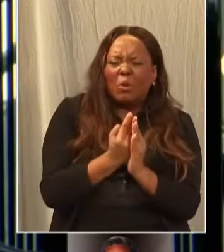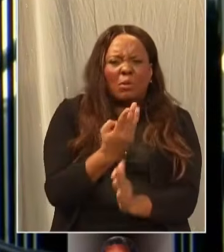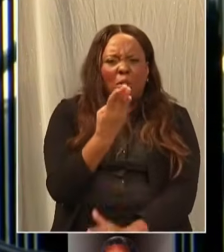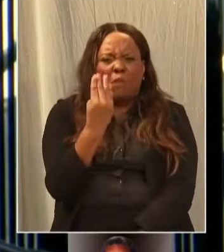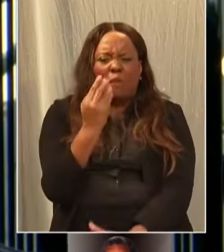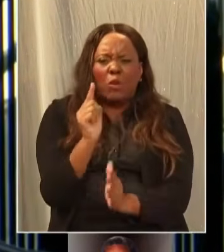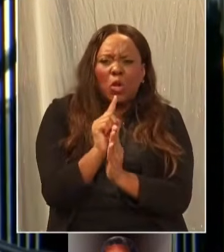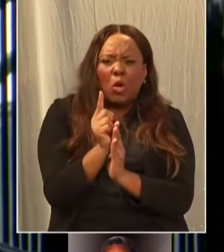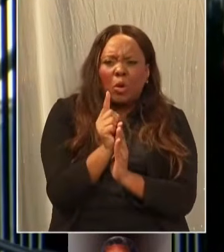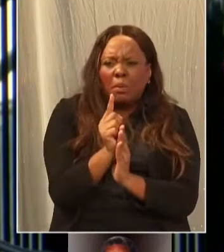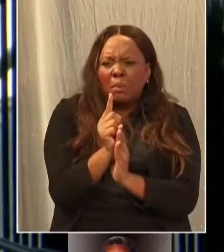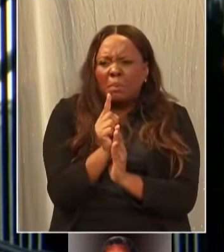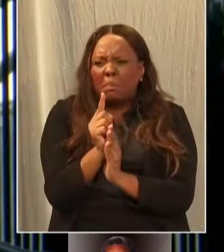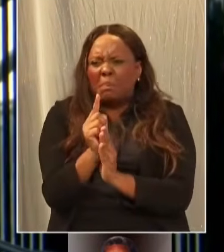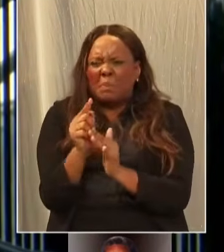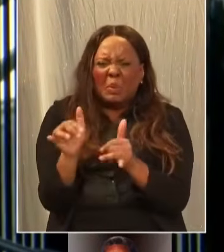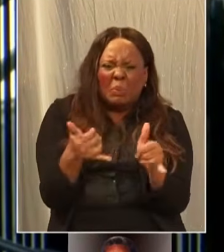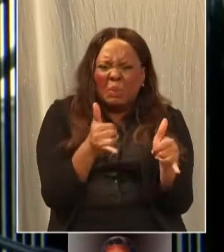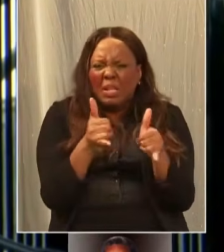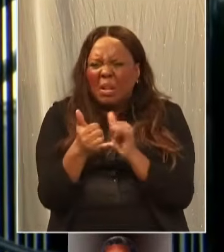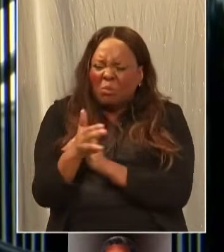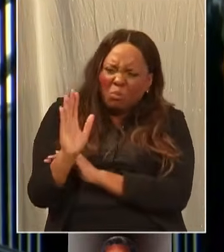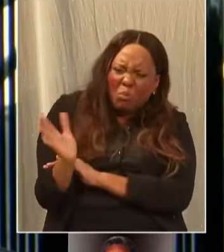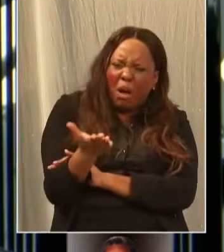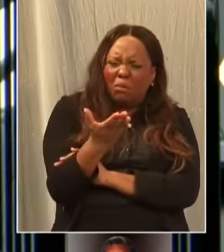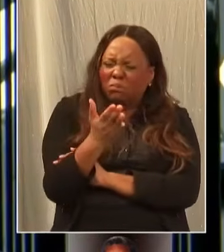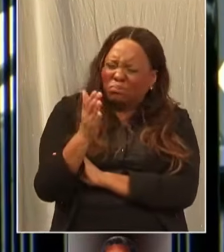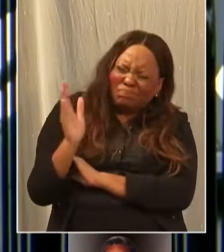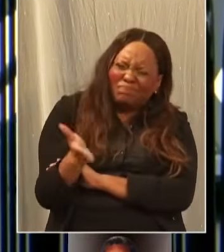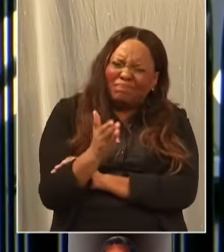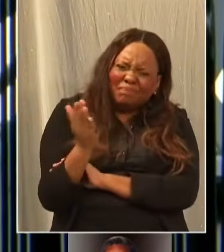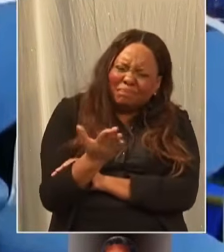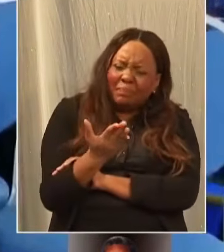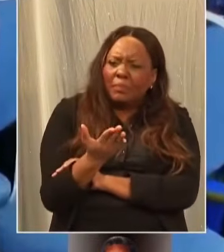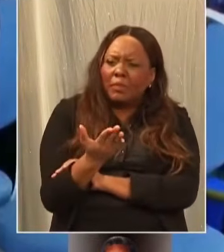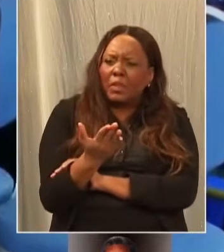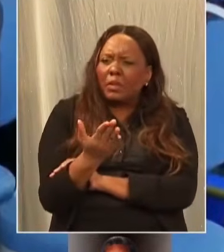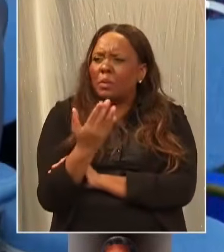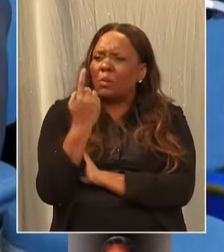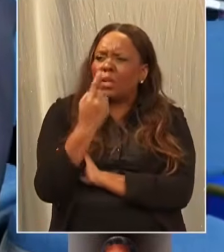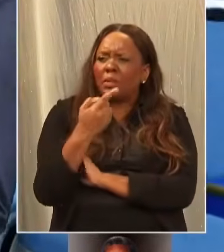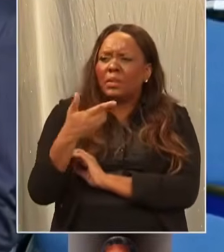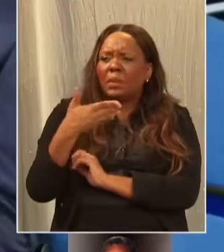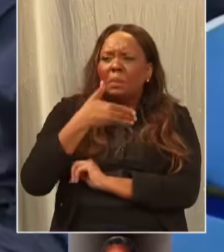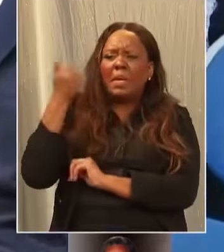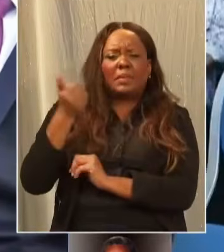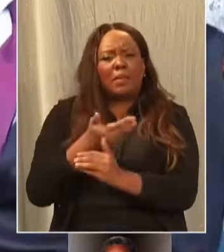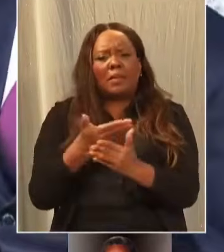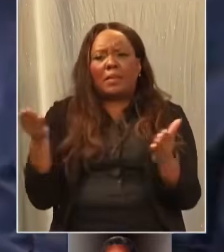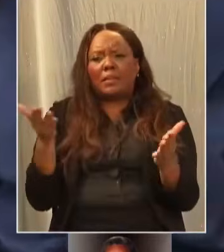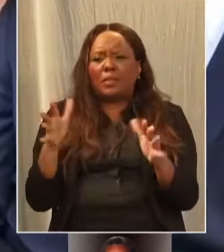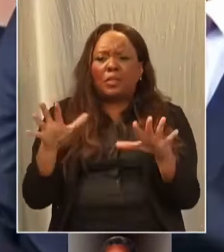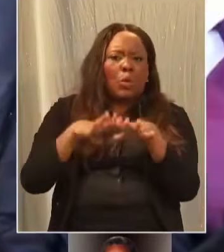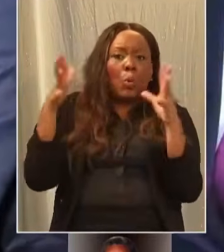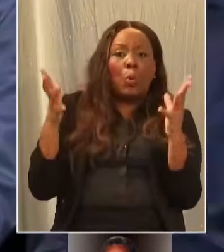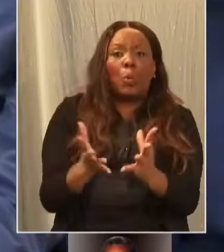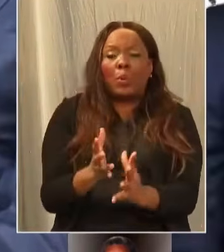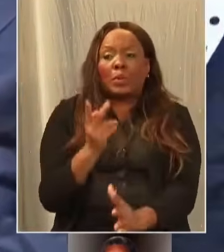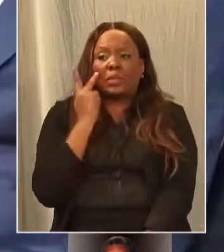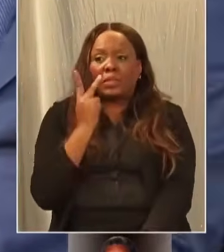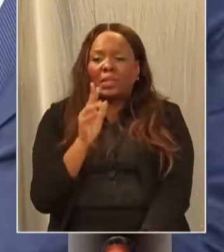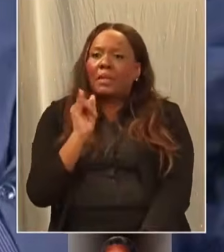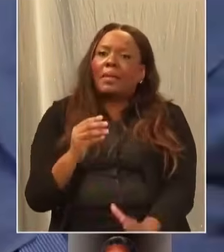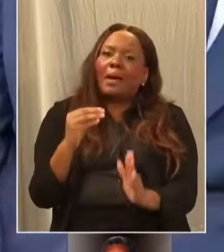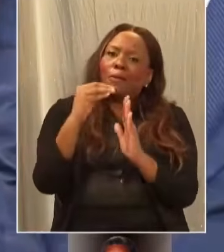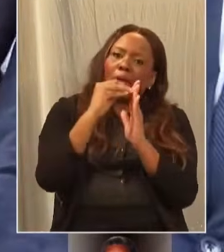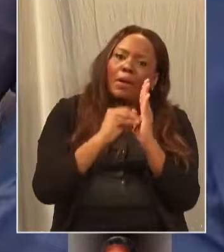minutes, fashioning one of the greatest innings cricket has ever witnessed. That record stood